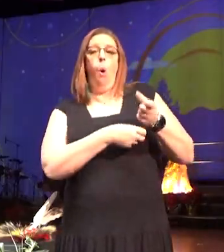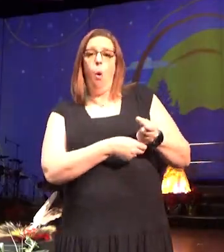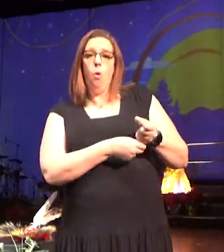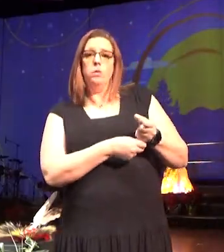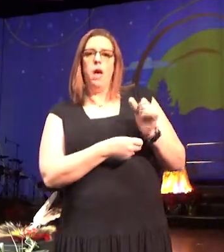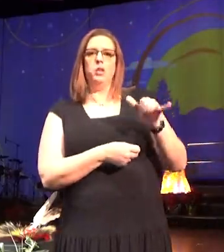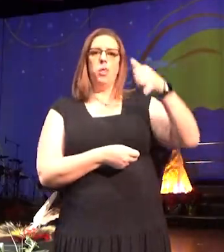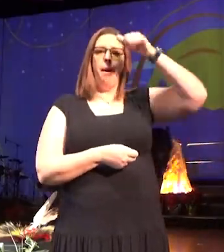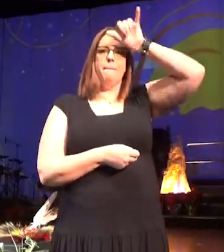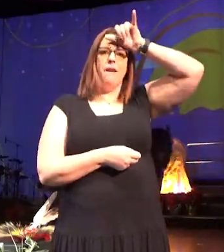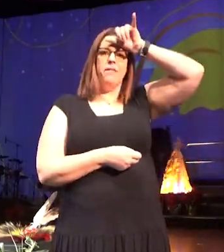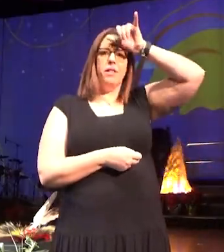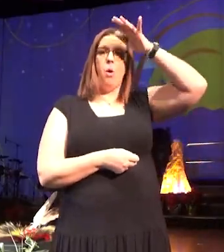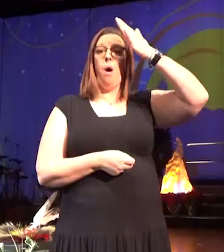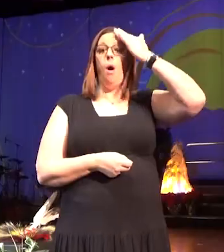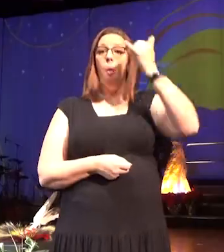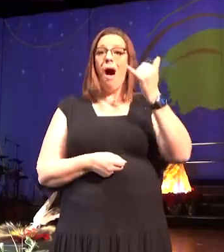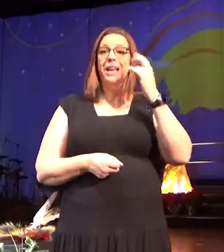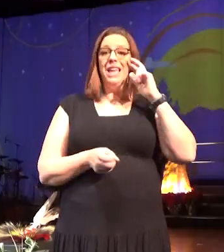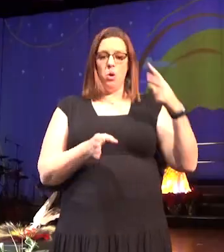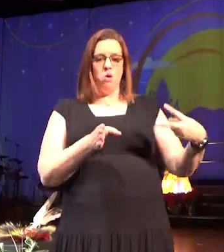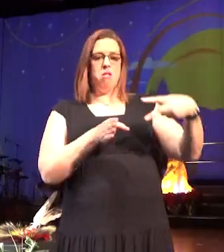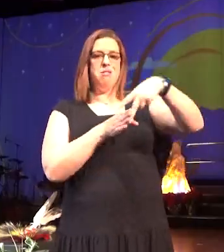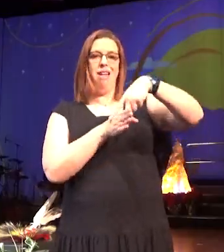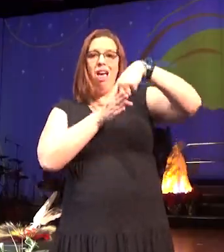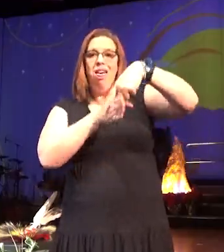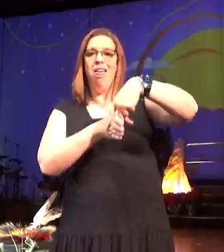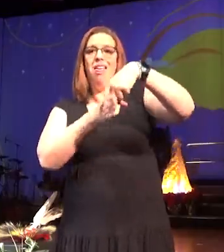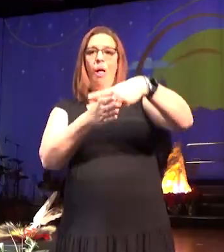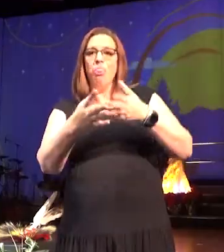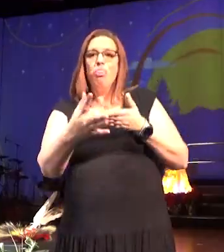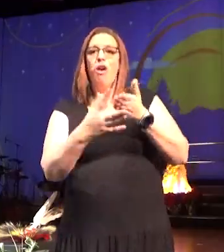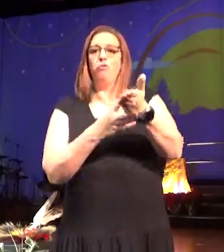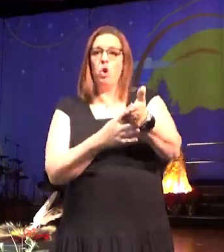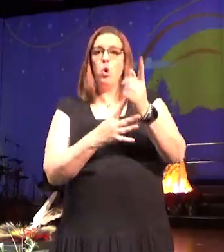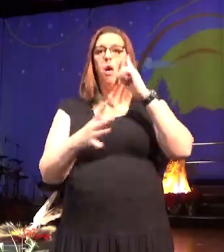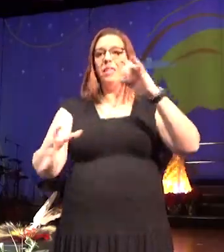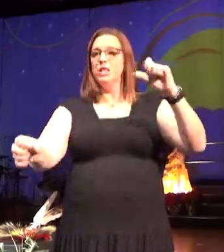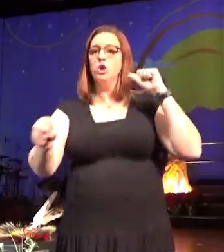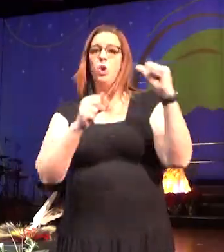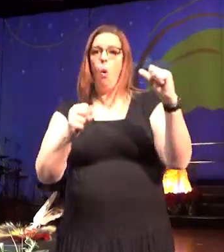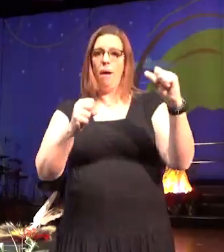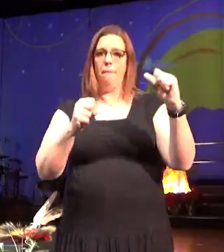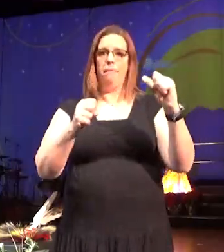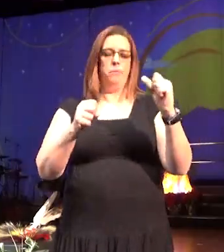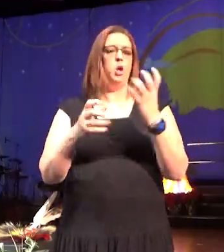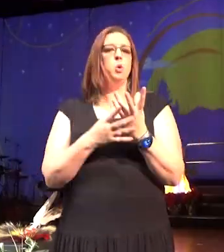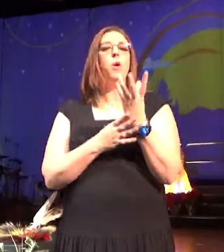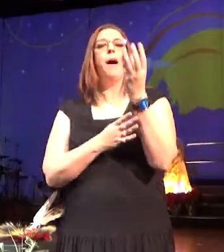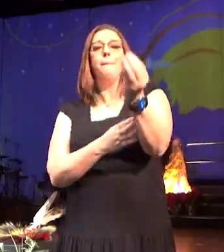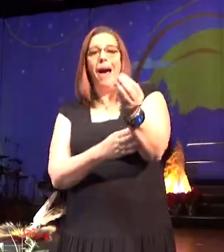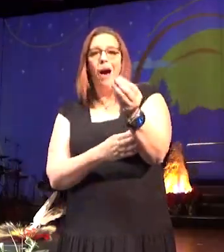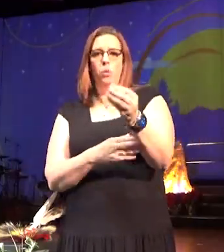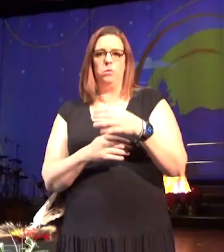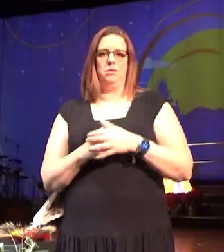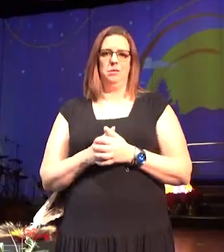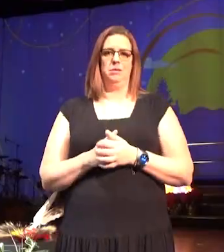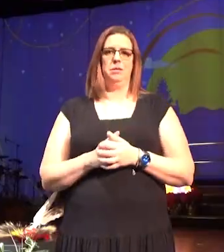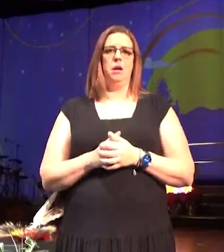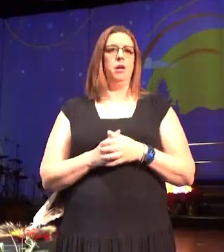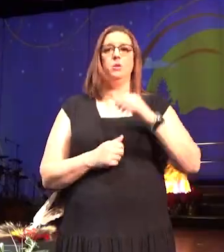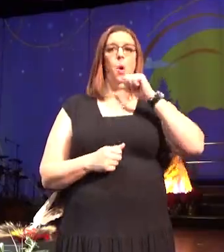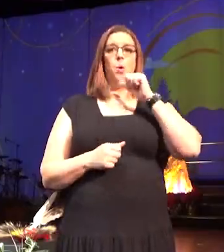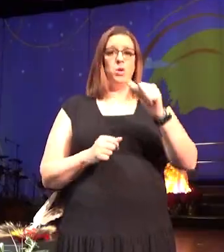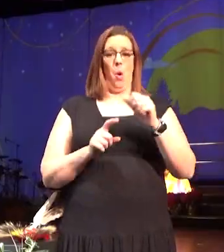buffalo because he's going to take you through the storm and come out on the other side. Don't run from the